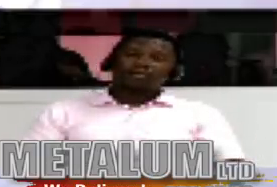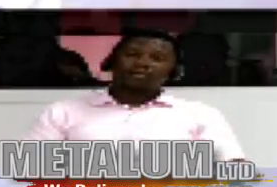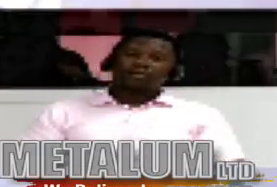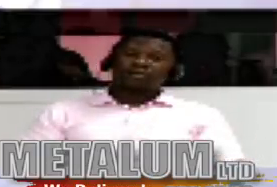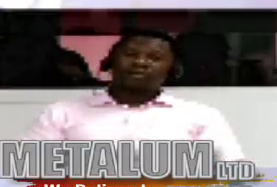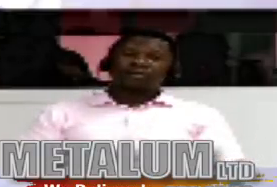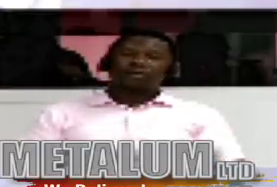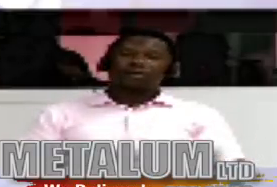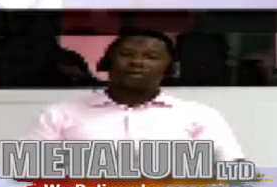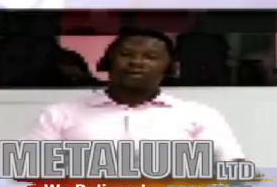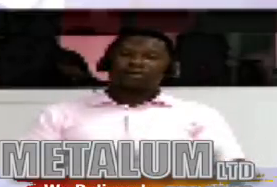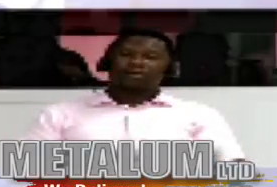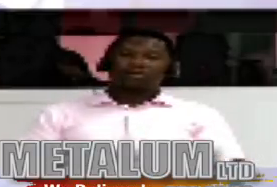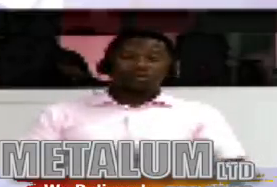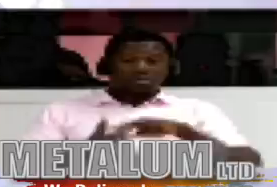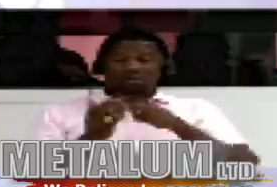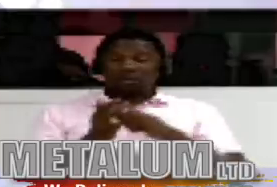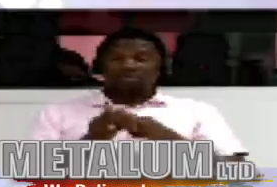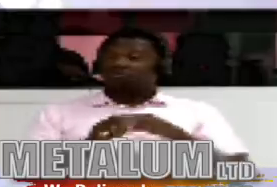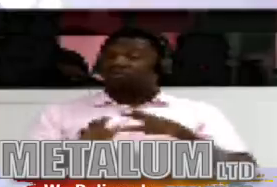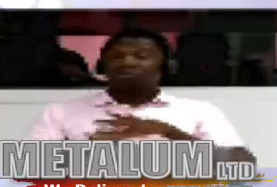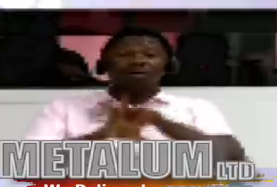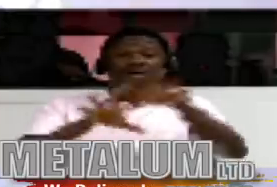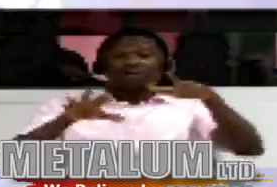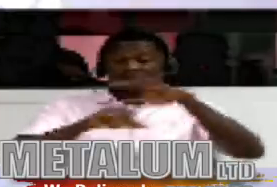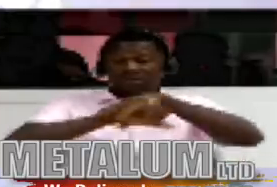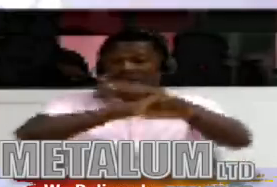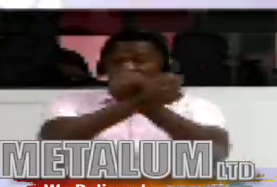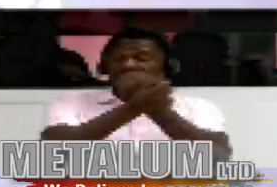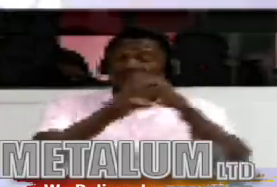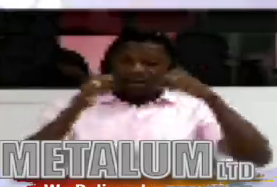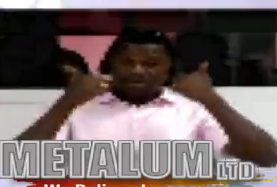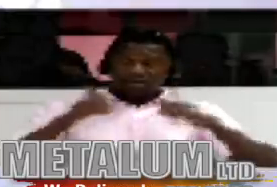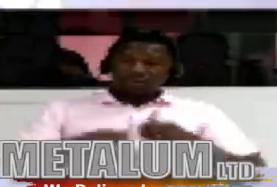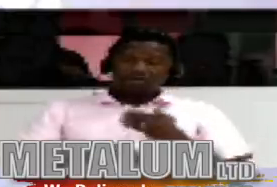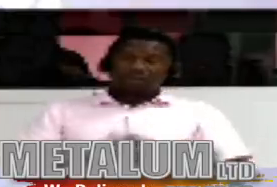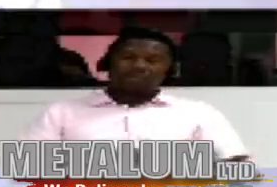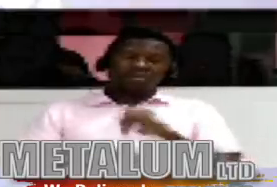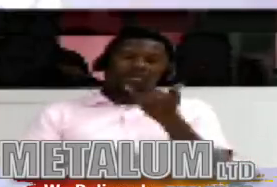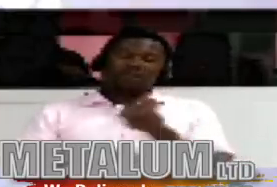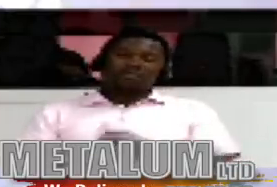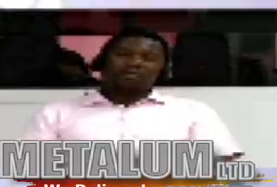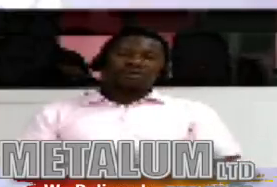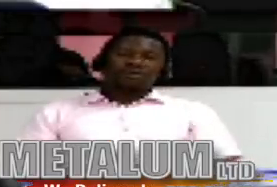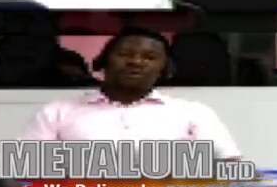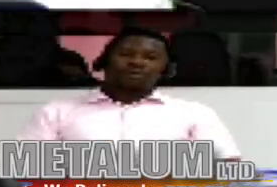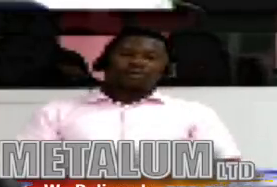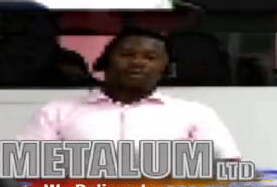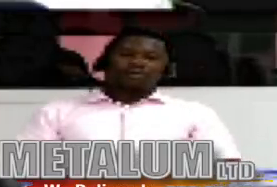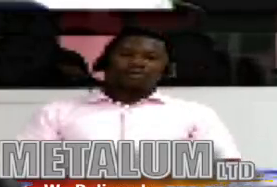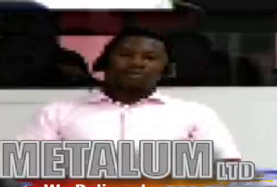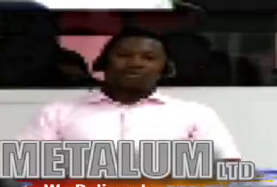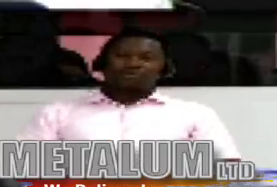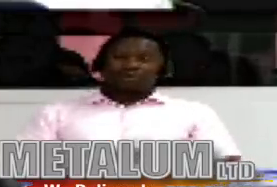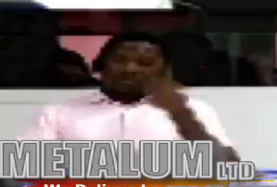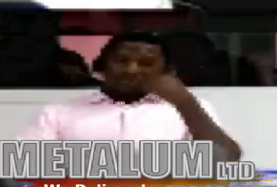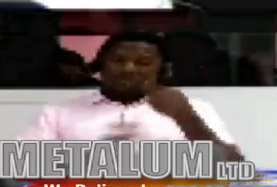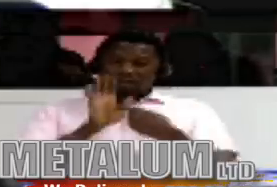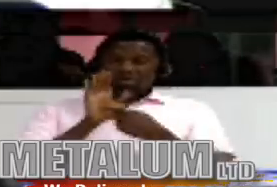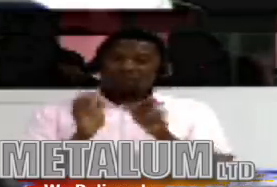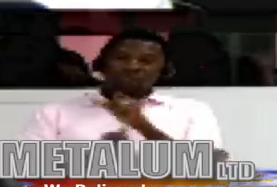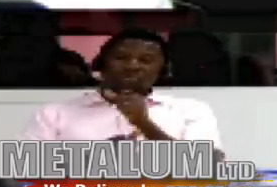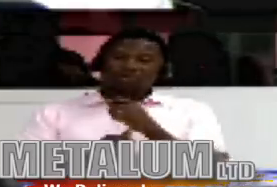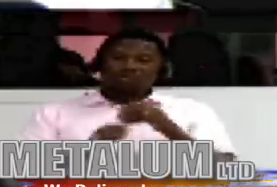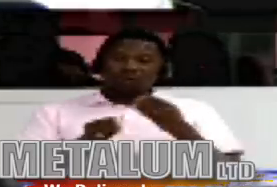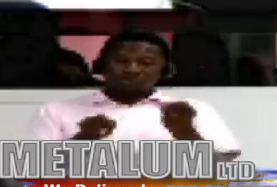So essentially mass arrests were conducted? Sure. Did you recognize any of the students that were arrested with